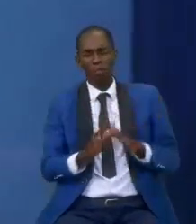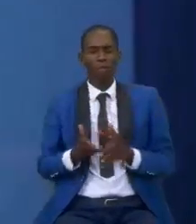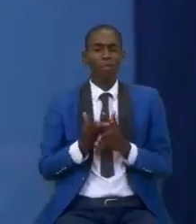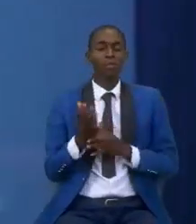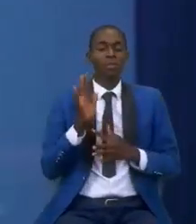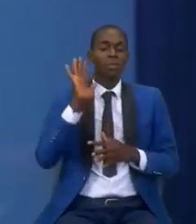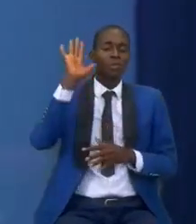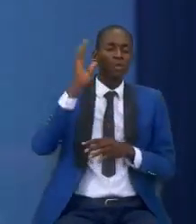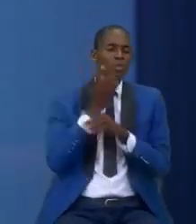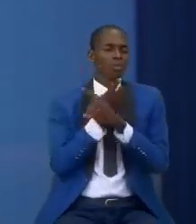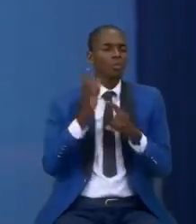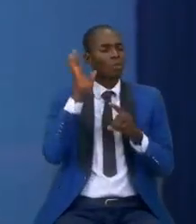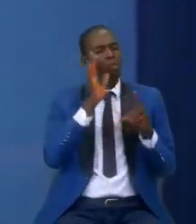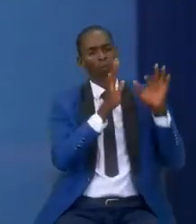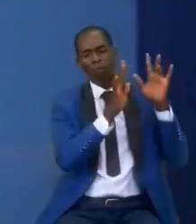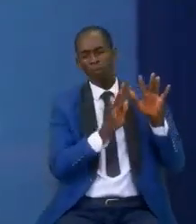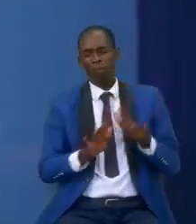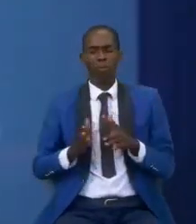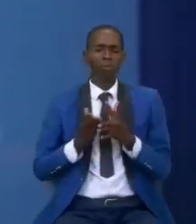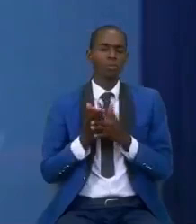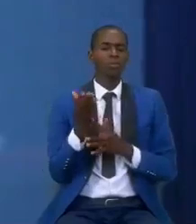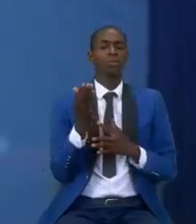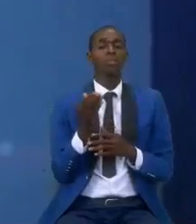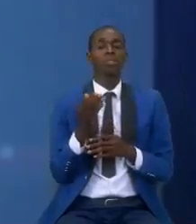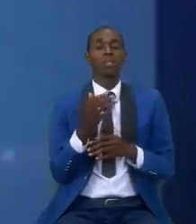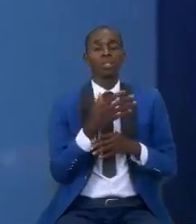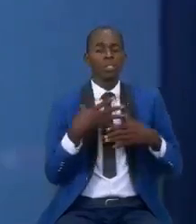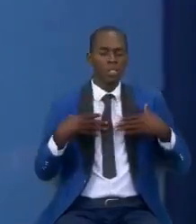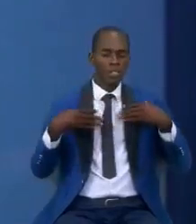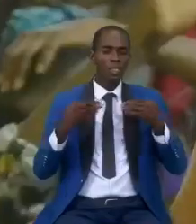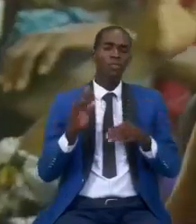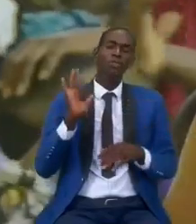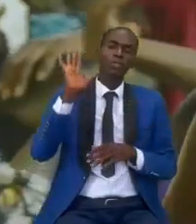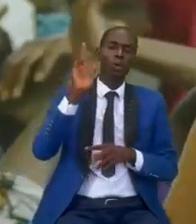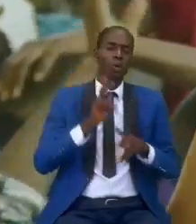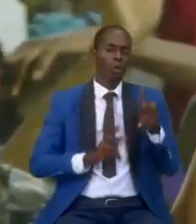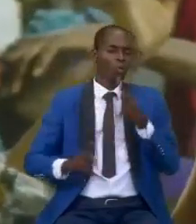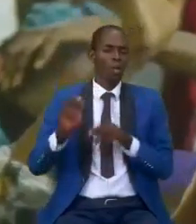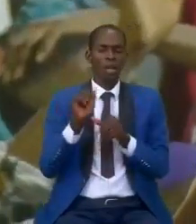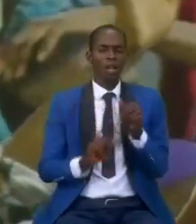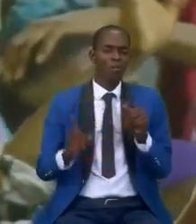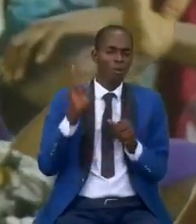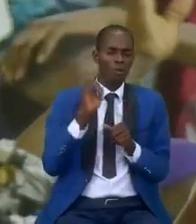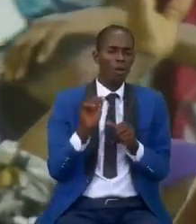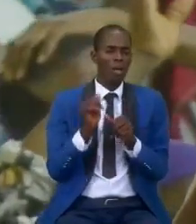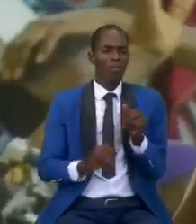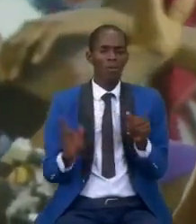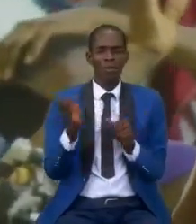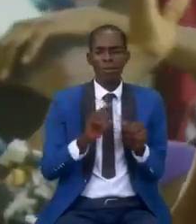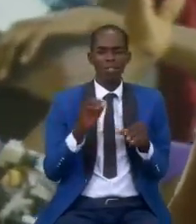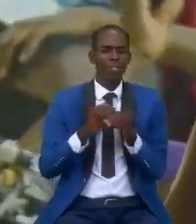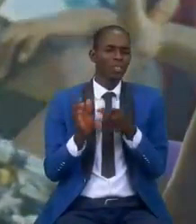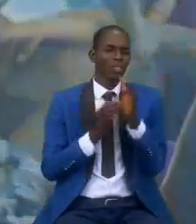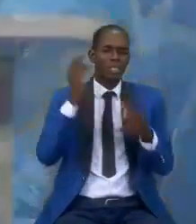your people, everyone, everywhere, in Jesus' name. The